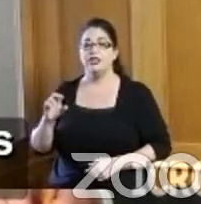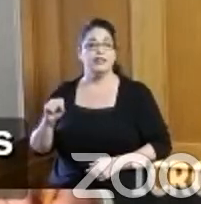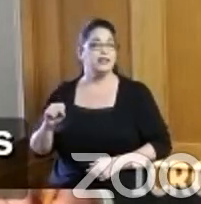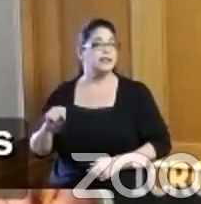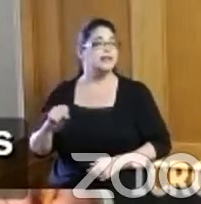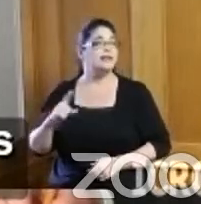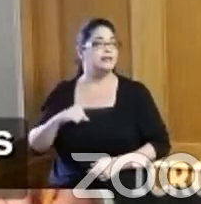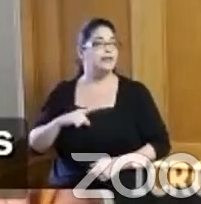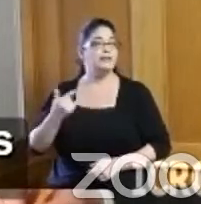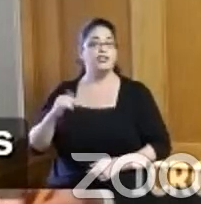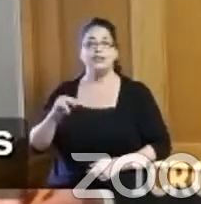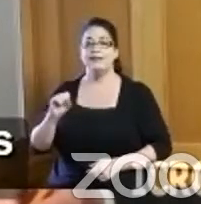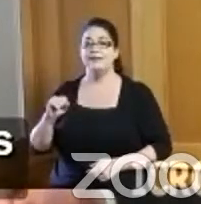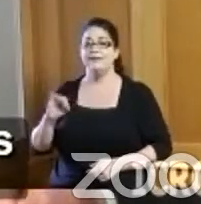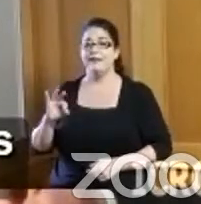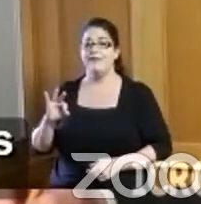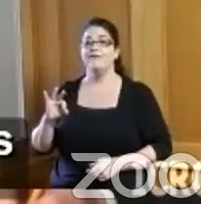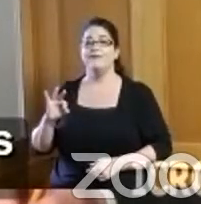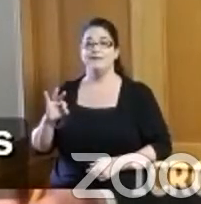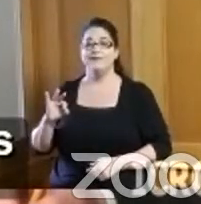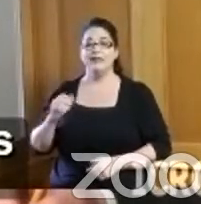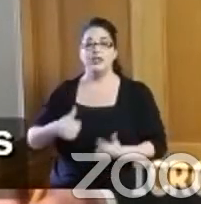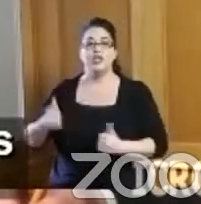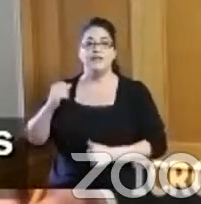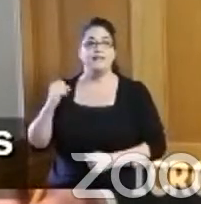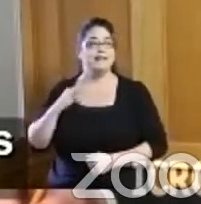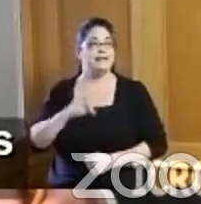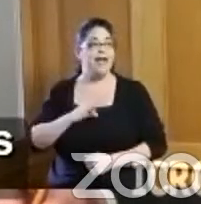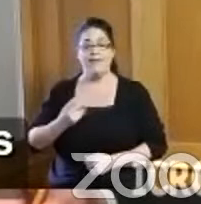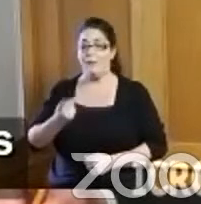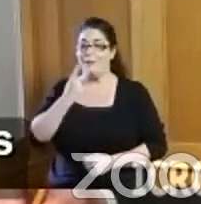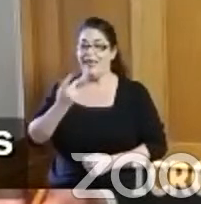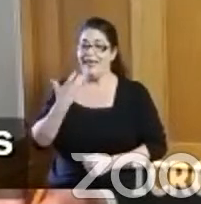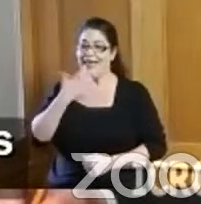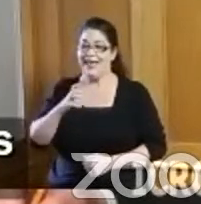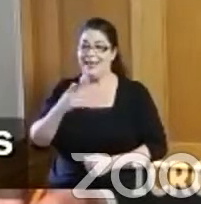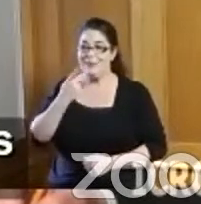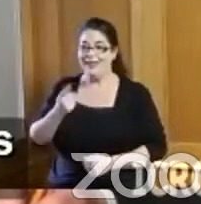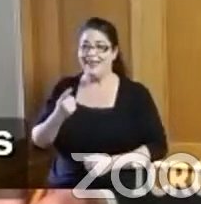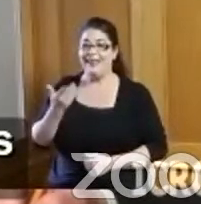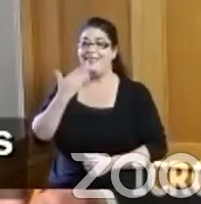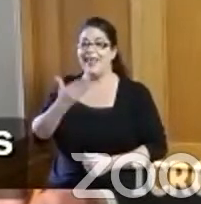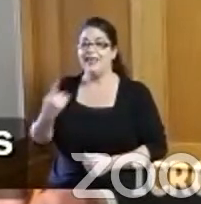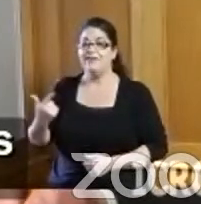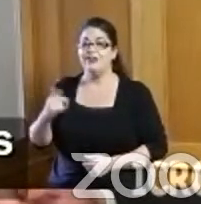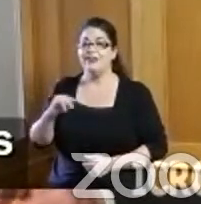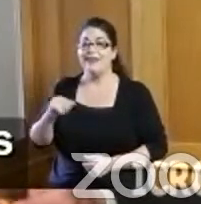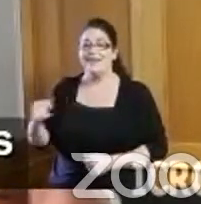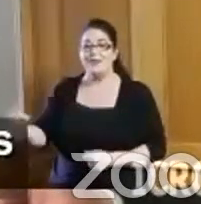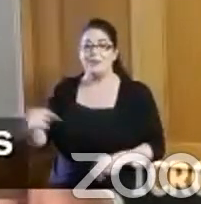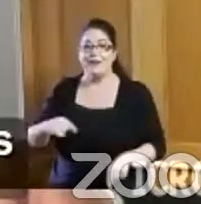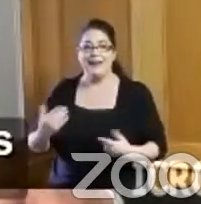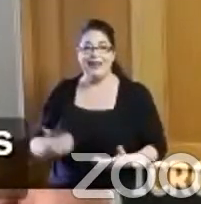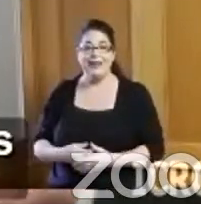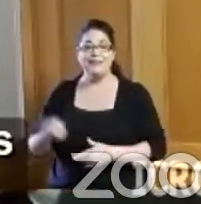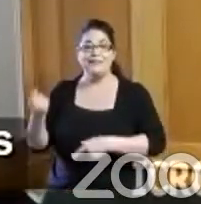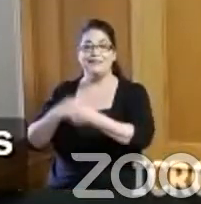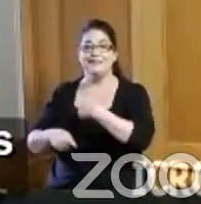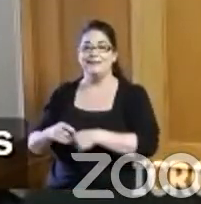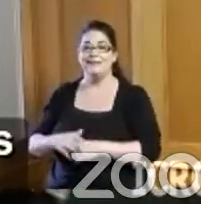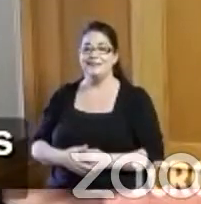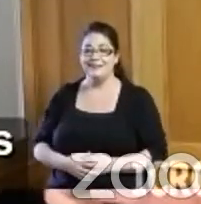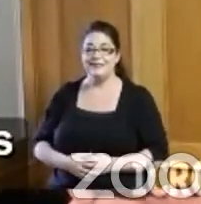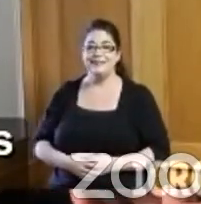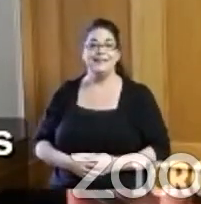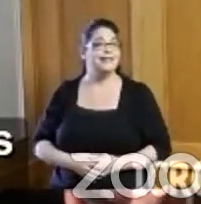as my chief of staff. She's in the front row in the pink. Thank you, Gina, for being here. And so I also want to recognize